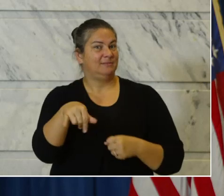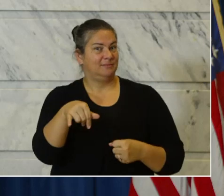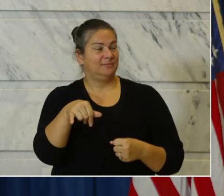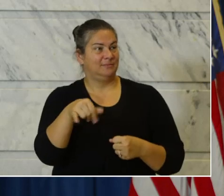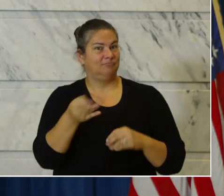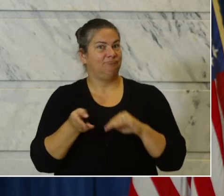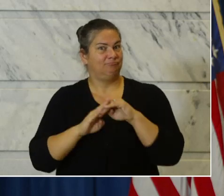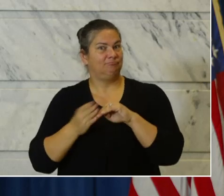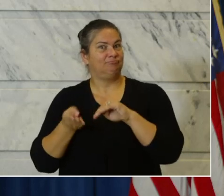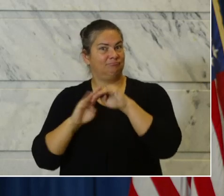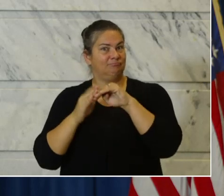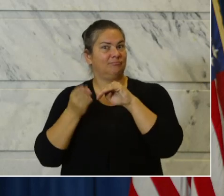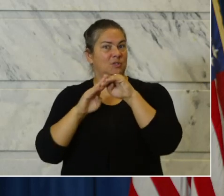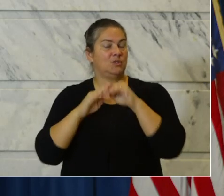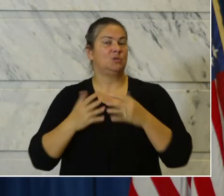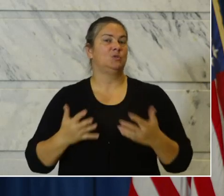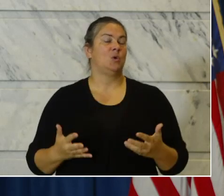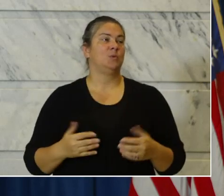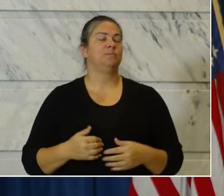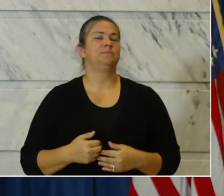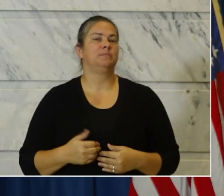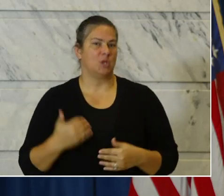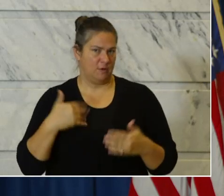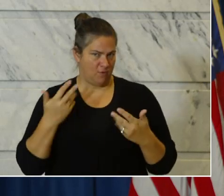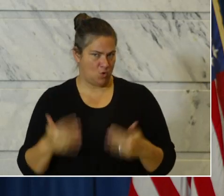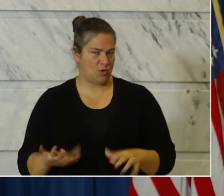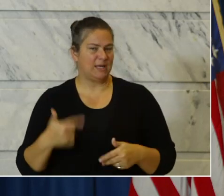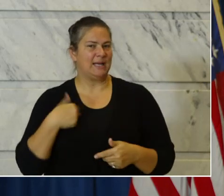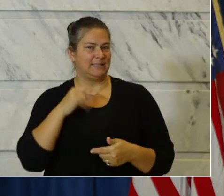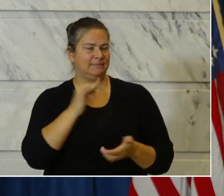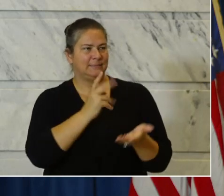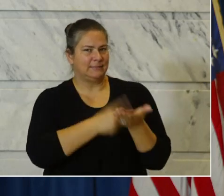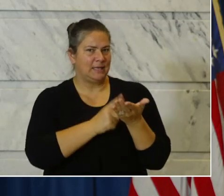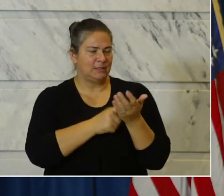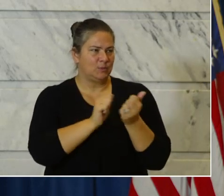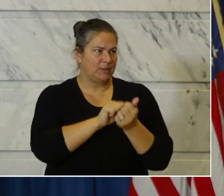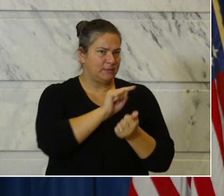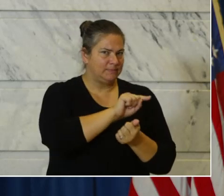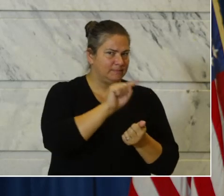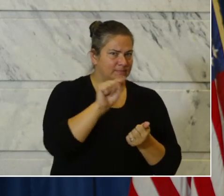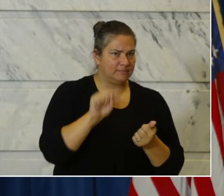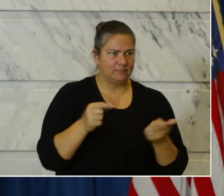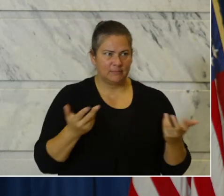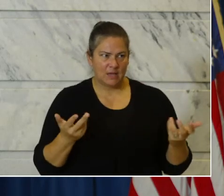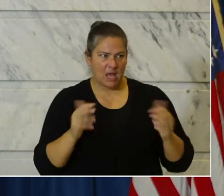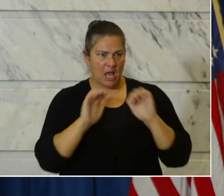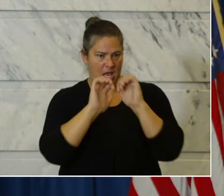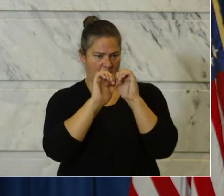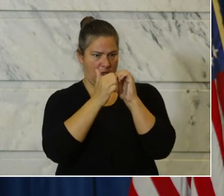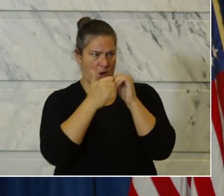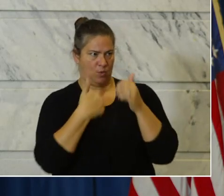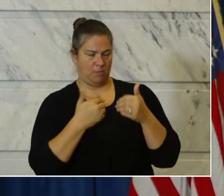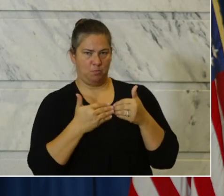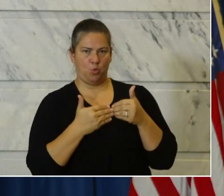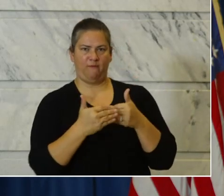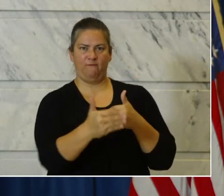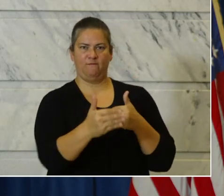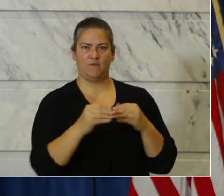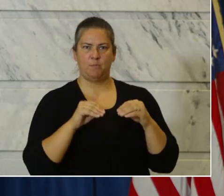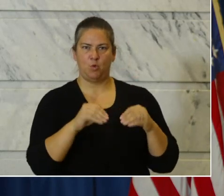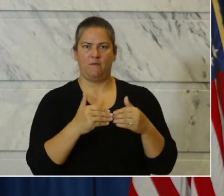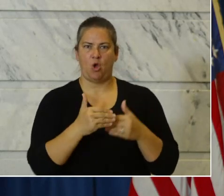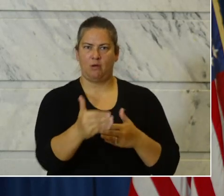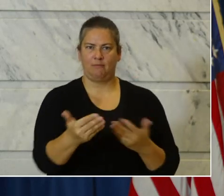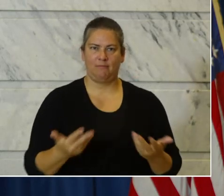growing. So I've already begun discussions with various partners about finding a path forward. We've now had this